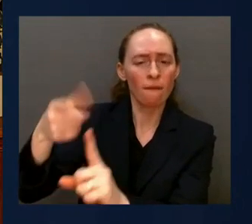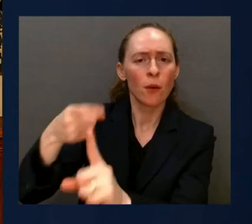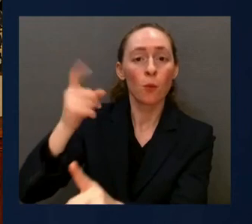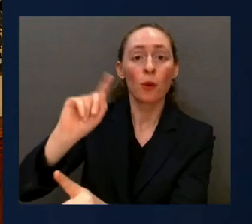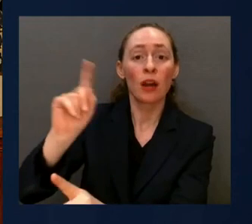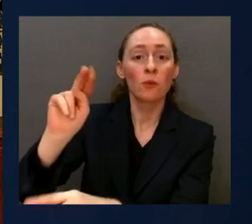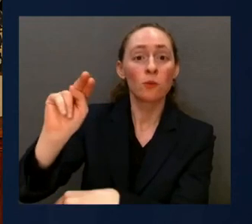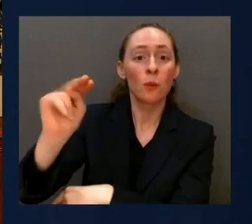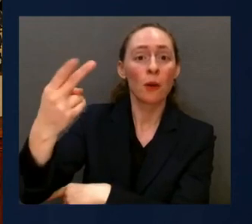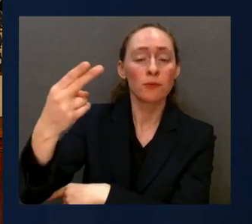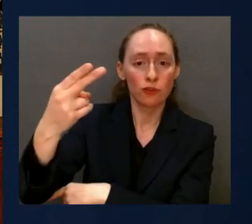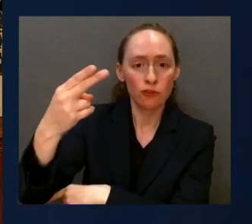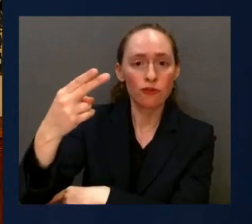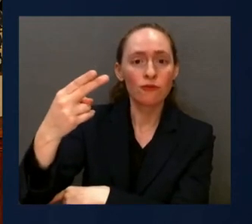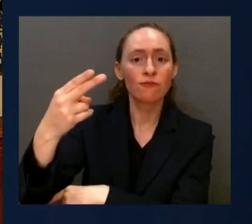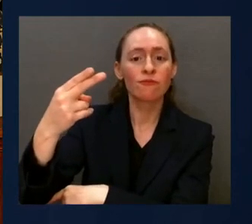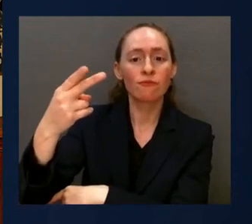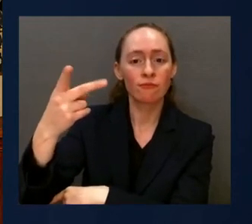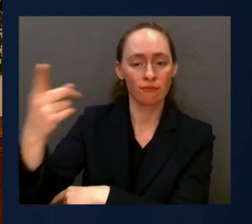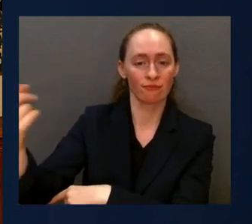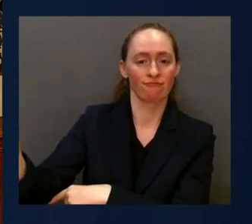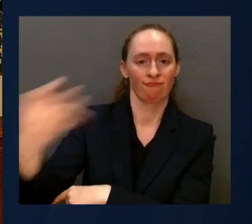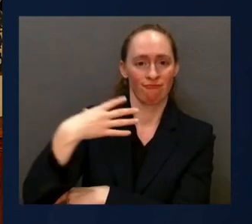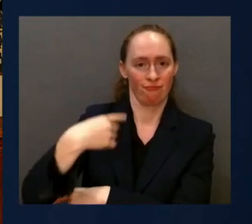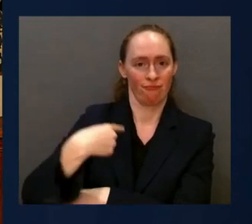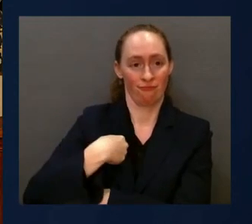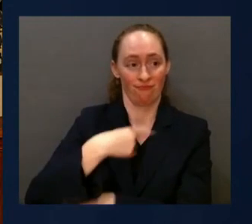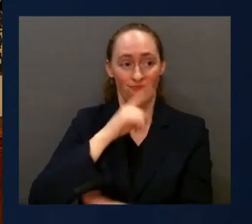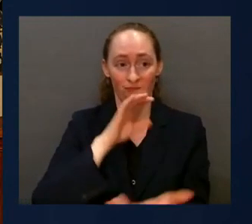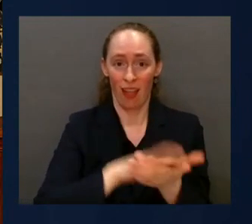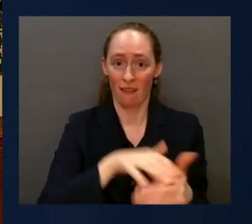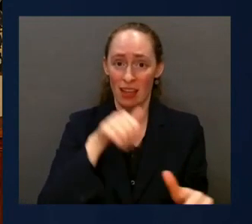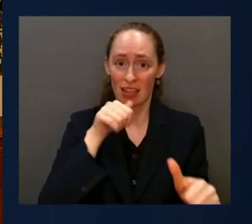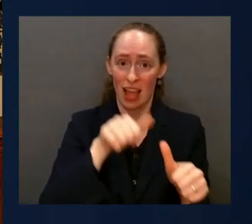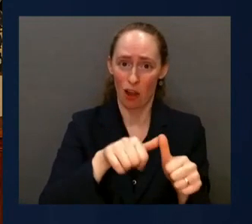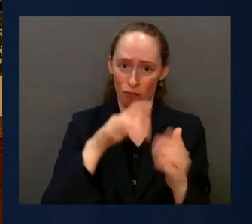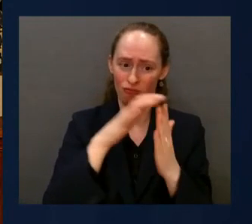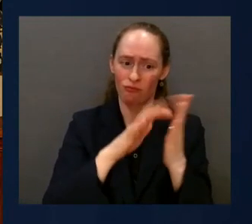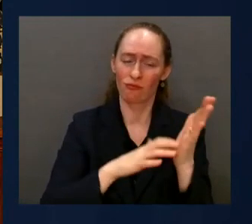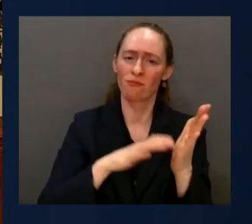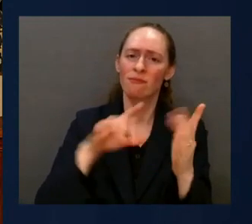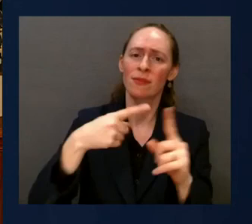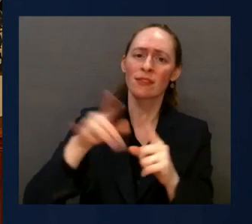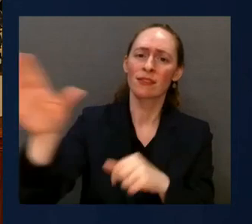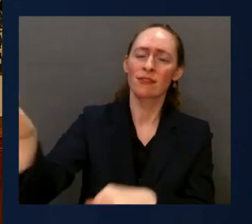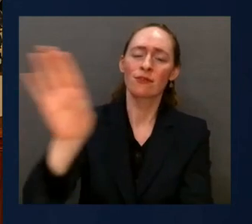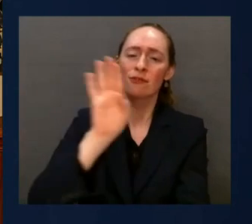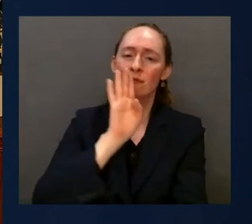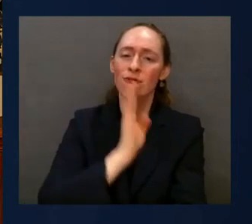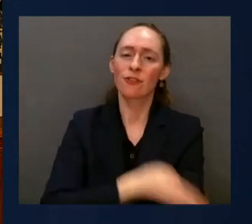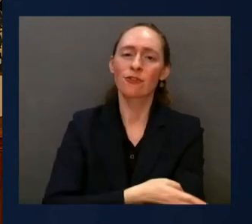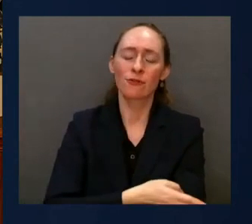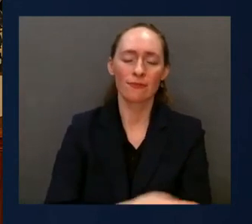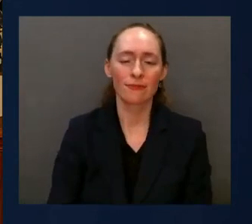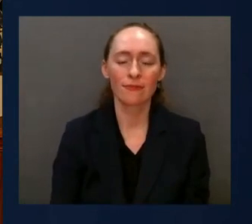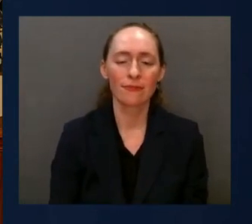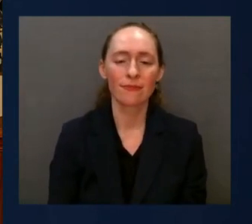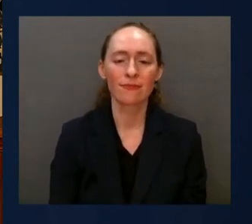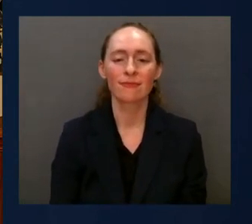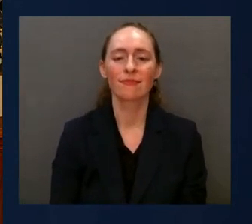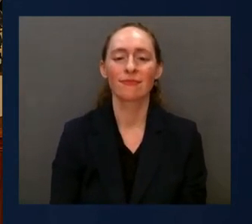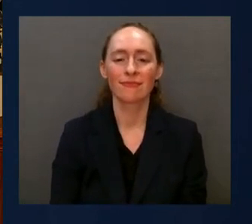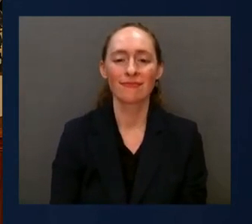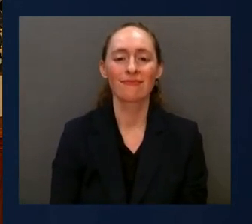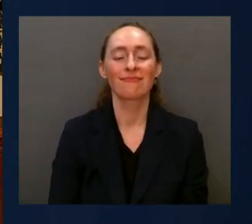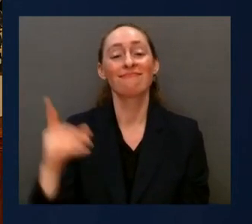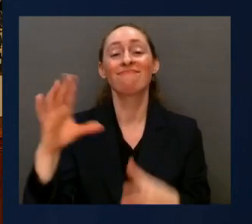me as well, about his courageous daughter, Courtney. A contagious laugh, his sister's best friend, her